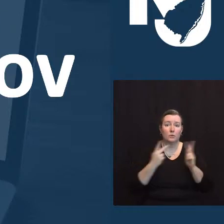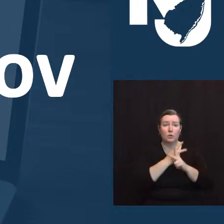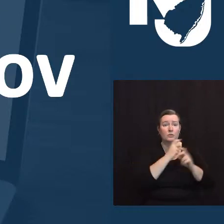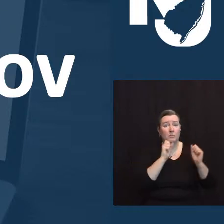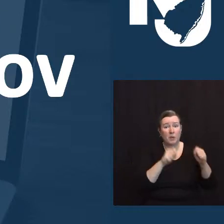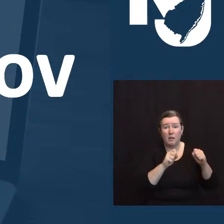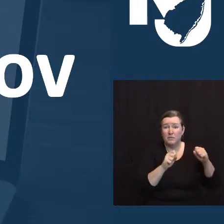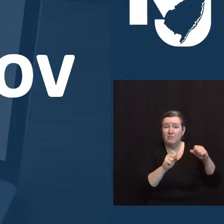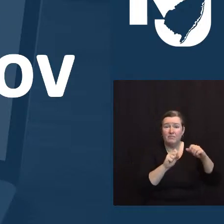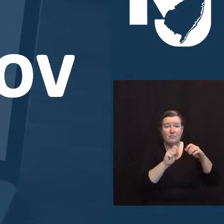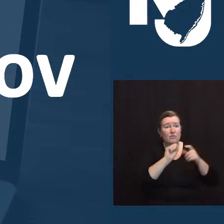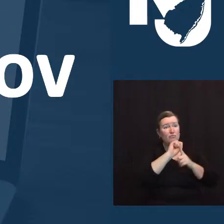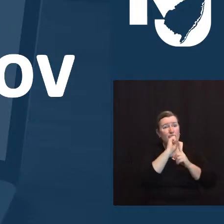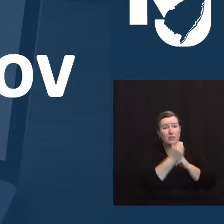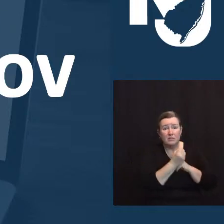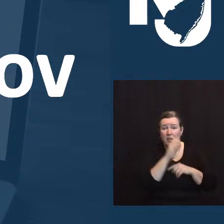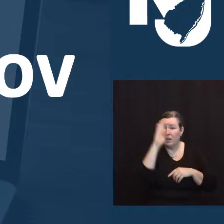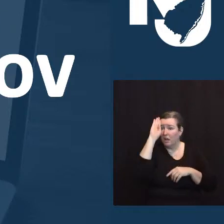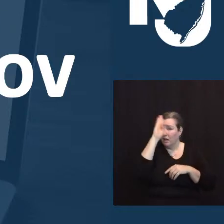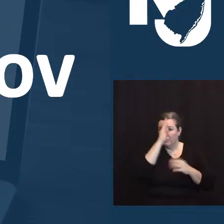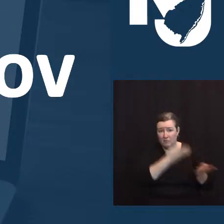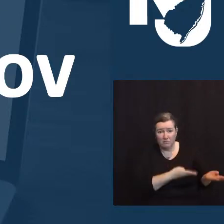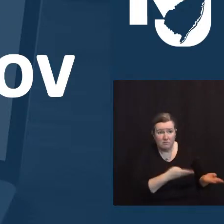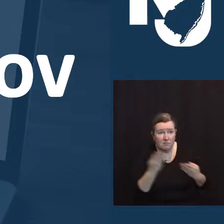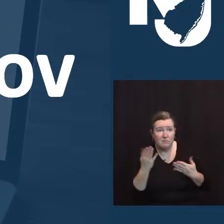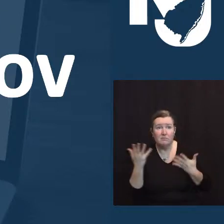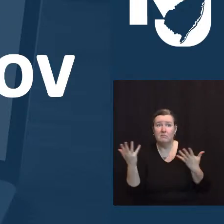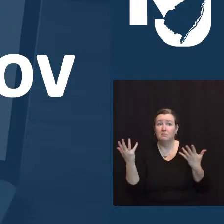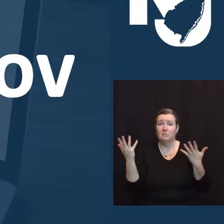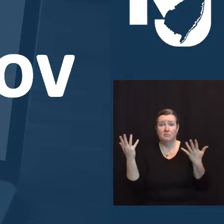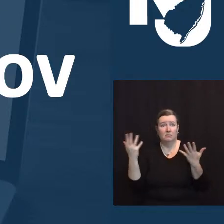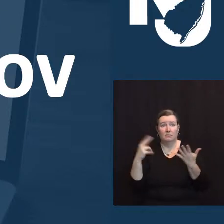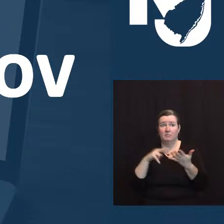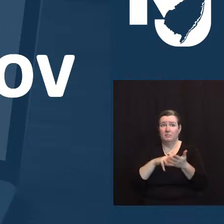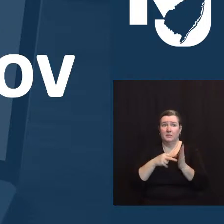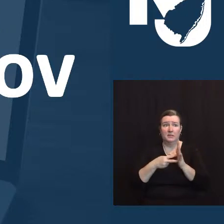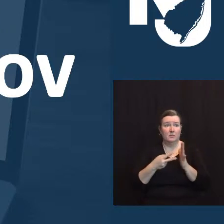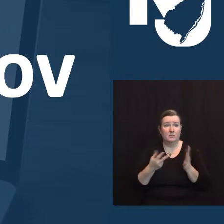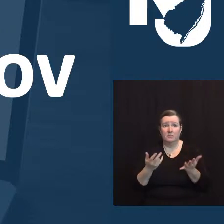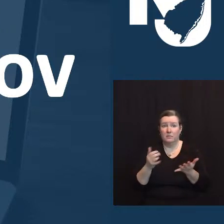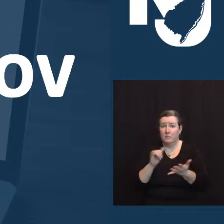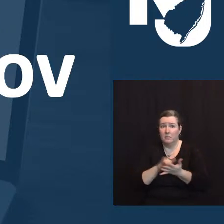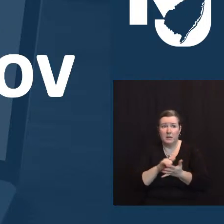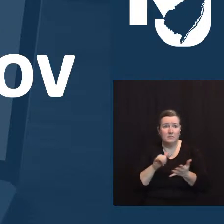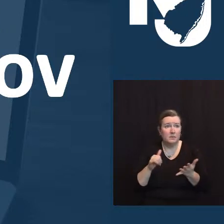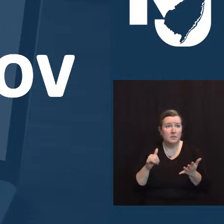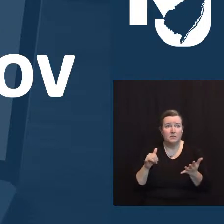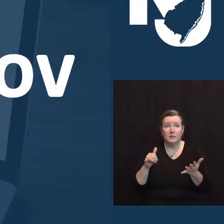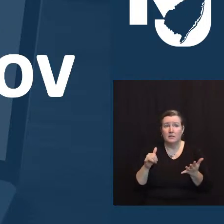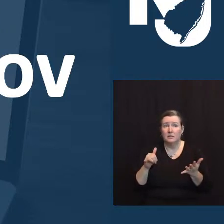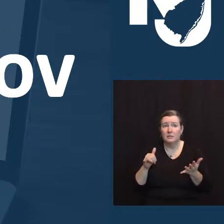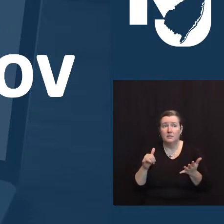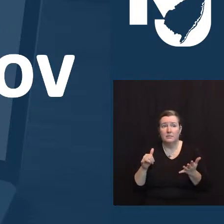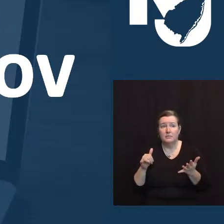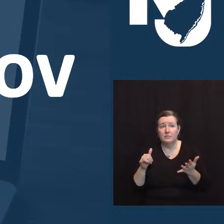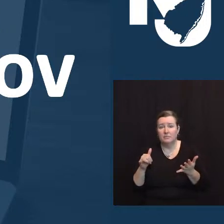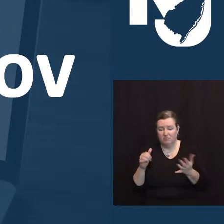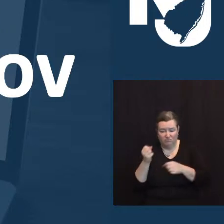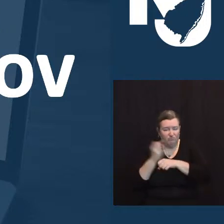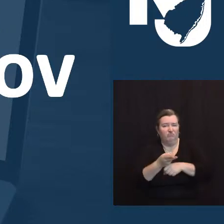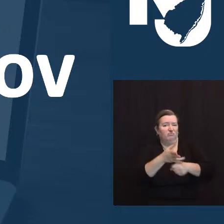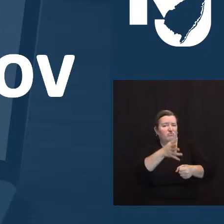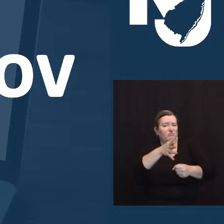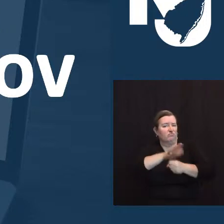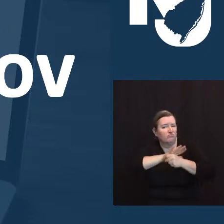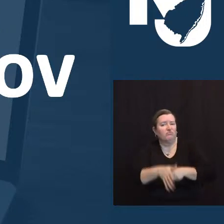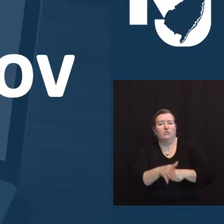essentially broken our healthcare system, did not come to pass. But our numbers reached uneasy heights. Judy, I